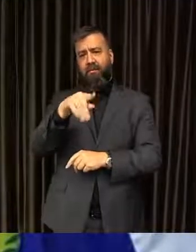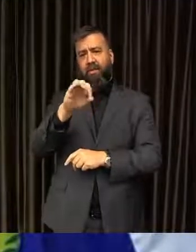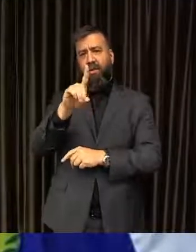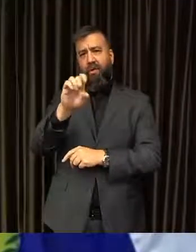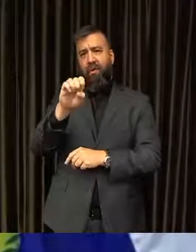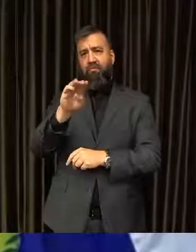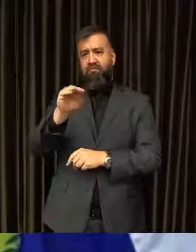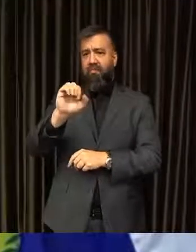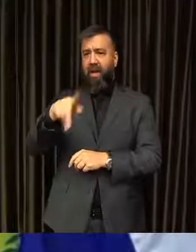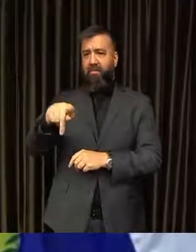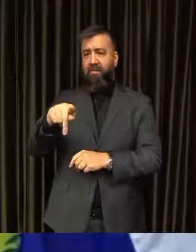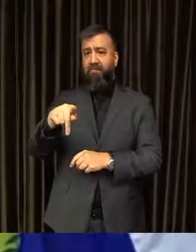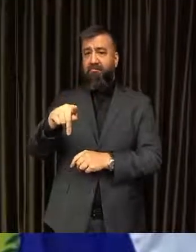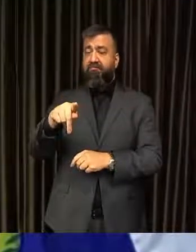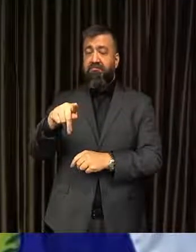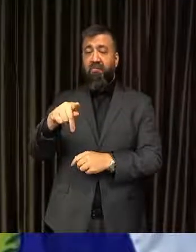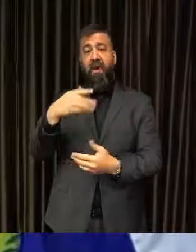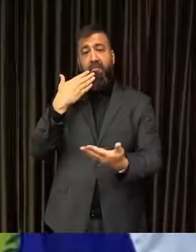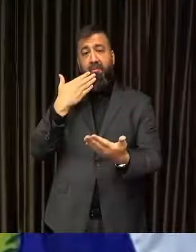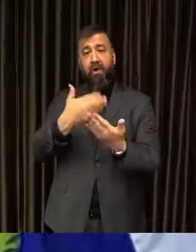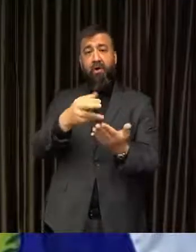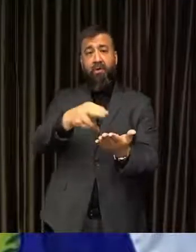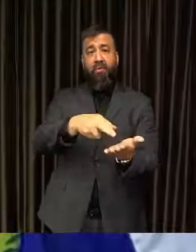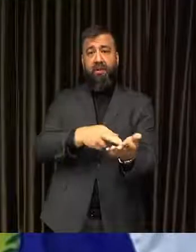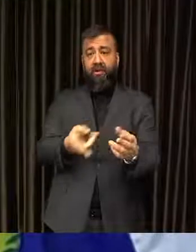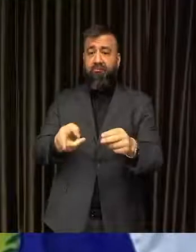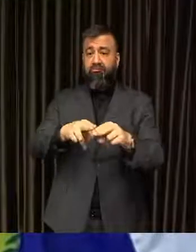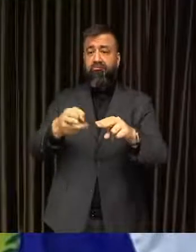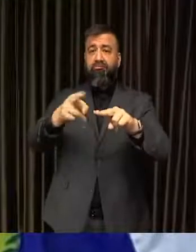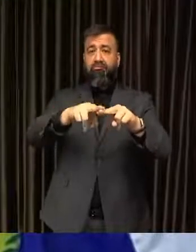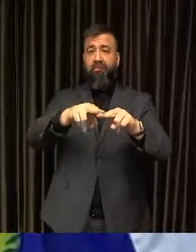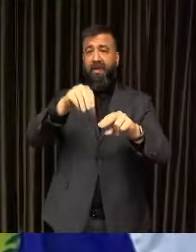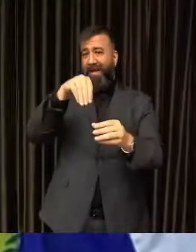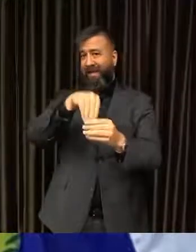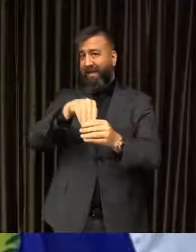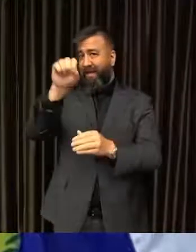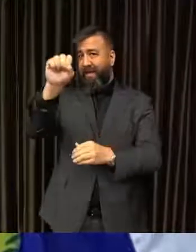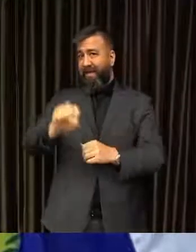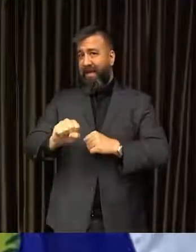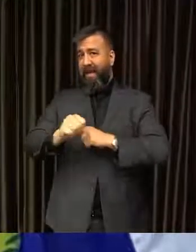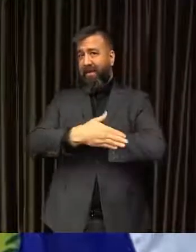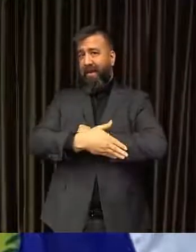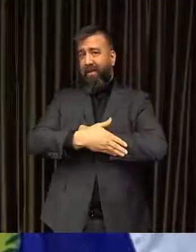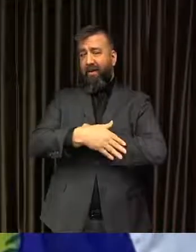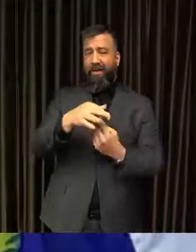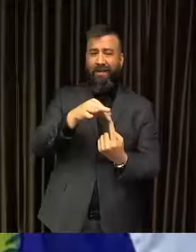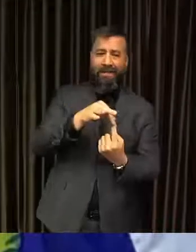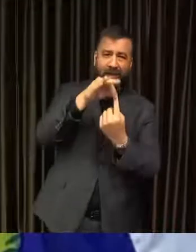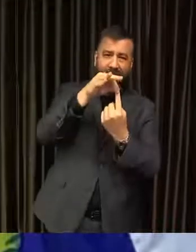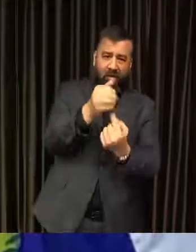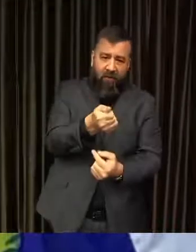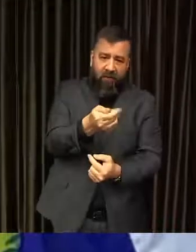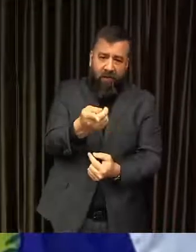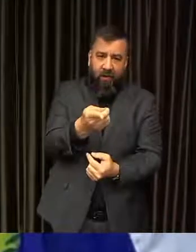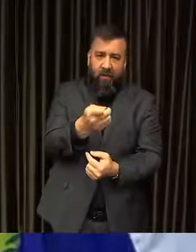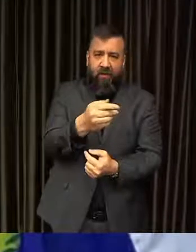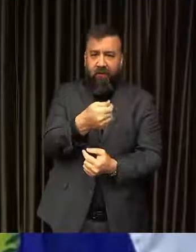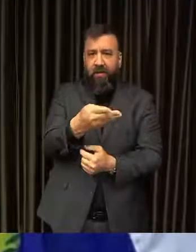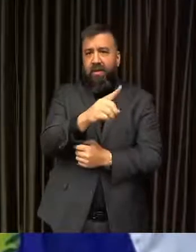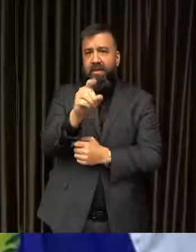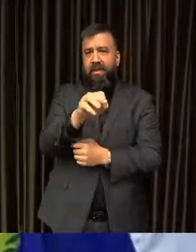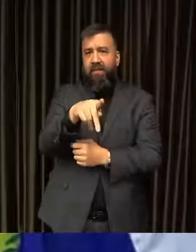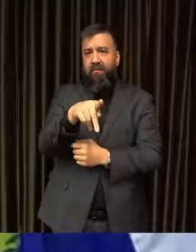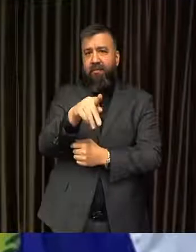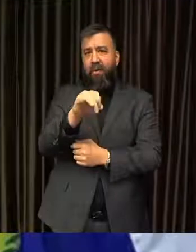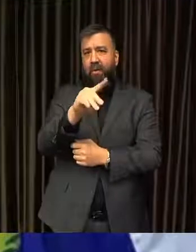good pre-registration uptake in South County, except for a couple of zip codes a little bit west.